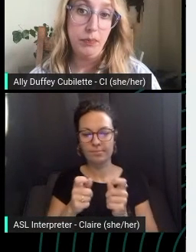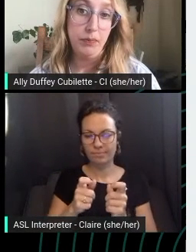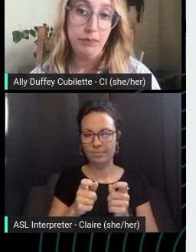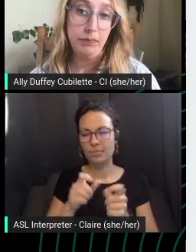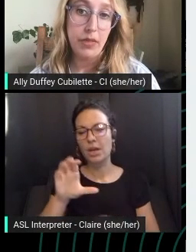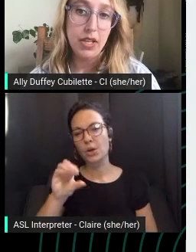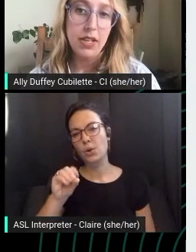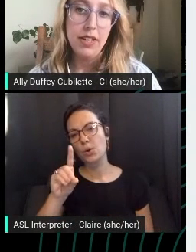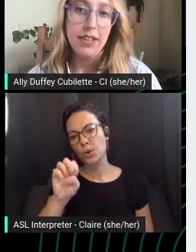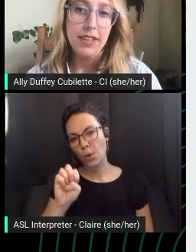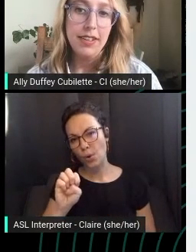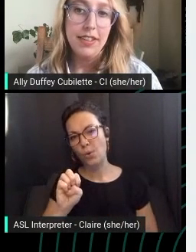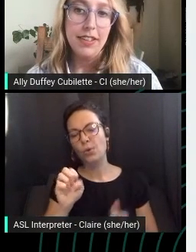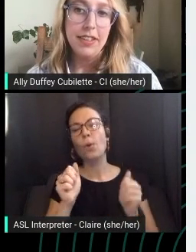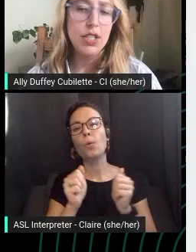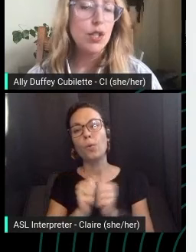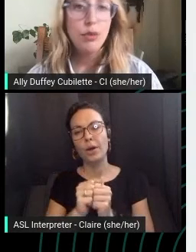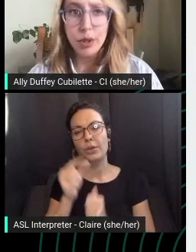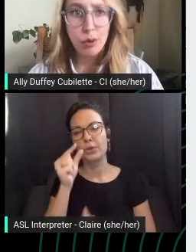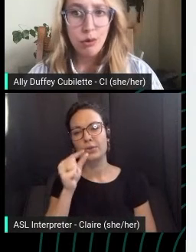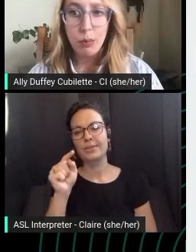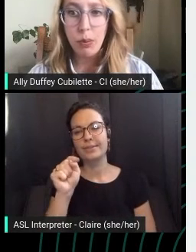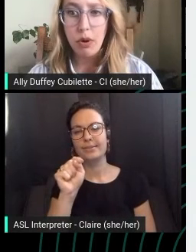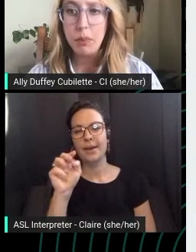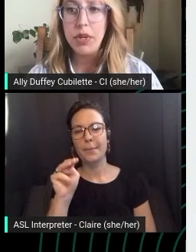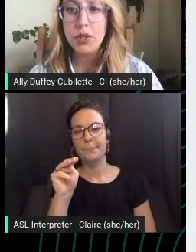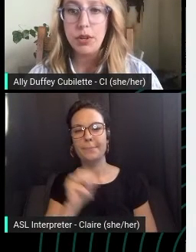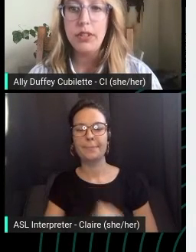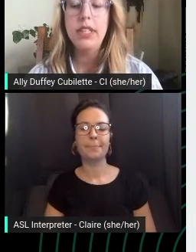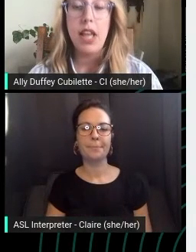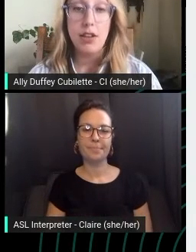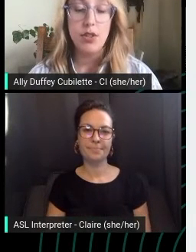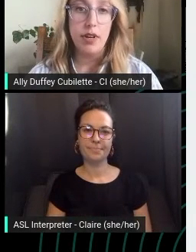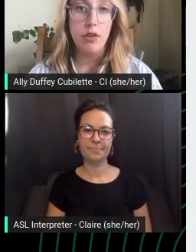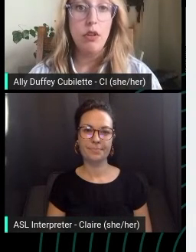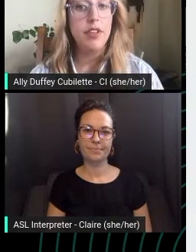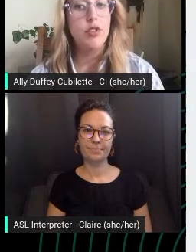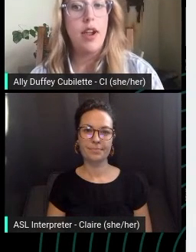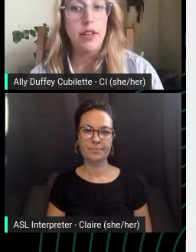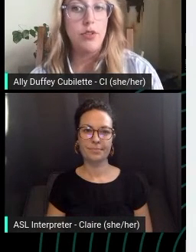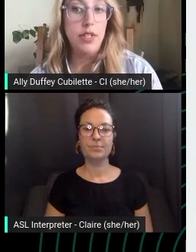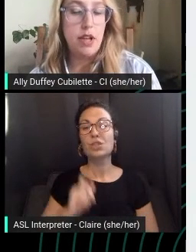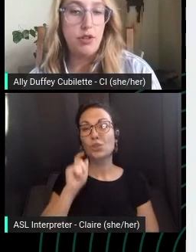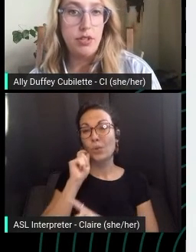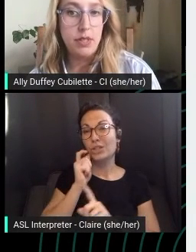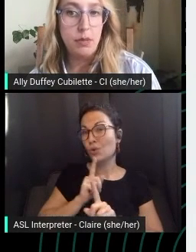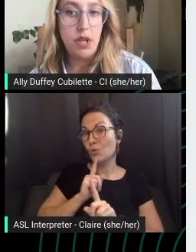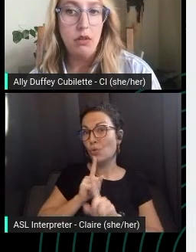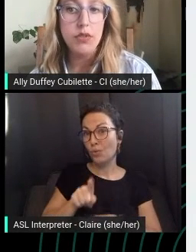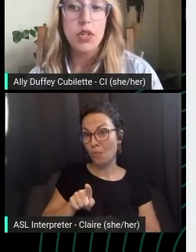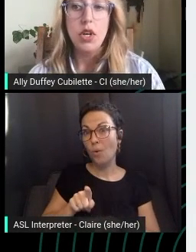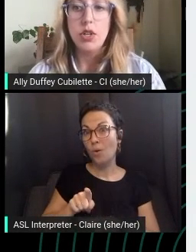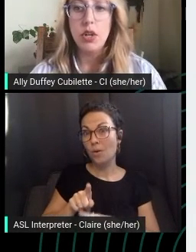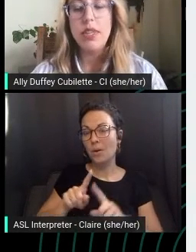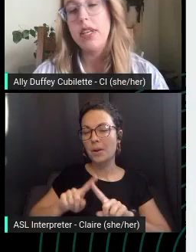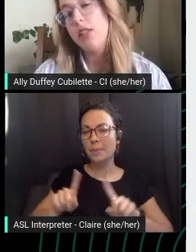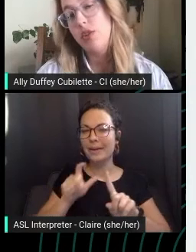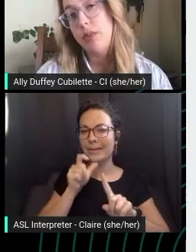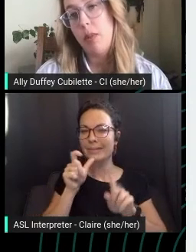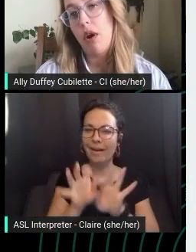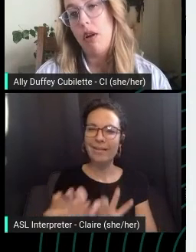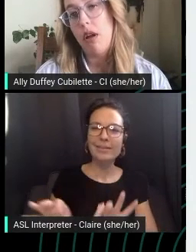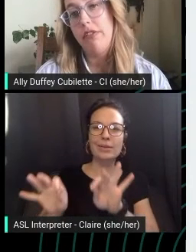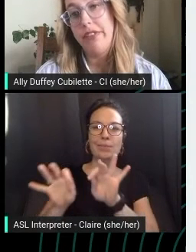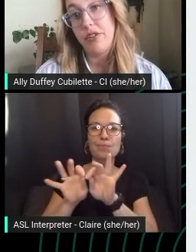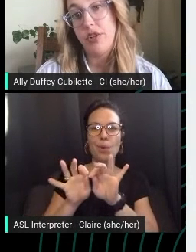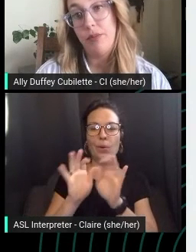Manager. This is a really cool report, but it's certainly less critical than tracking transactions themselves. So we think this should